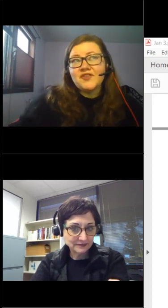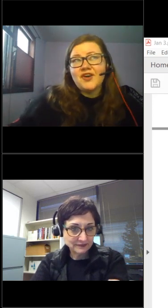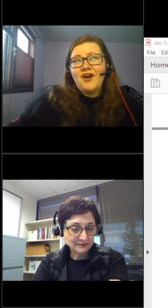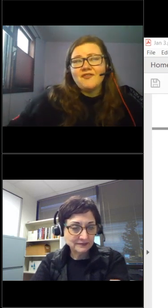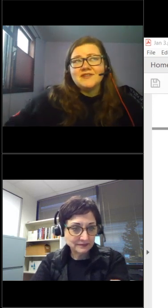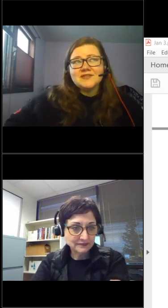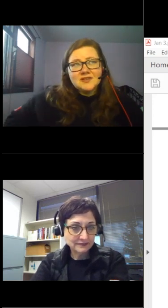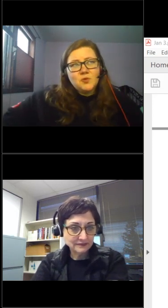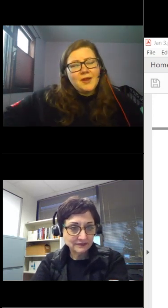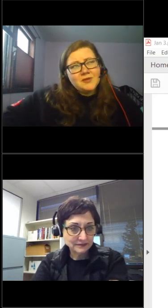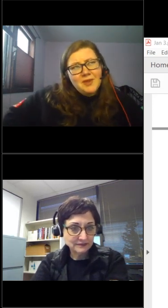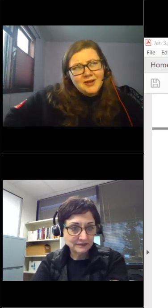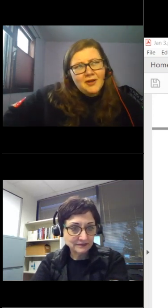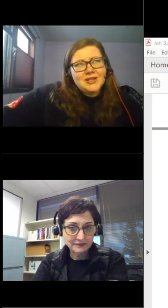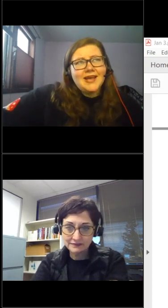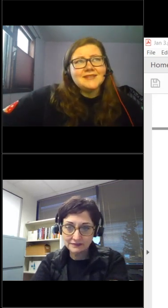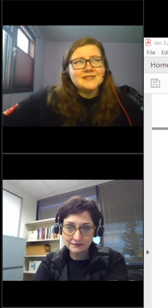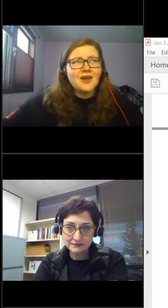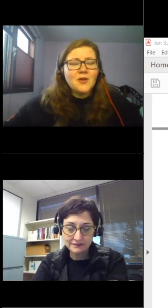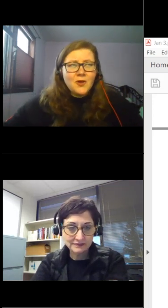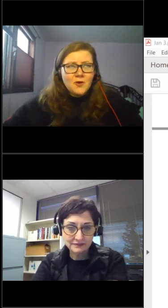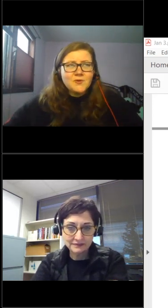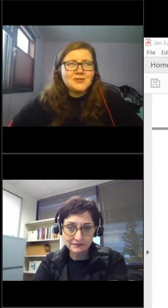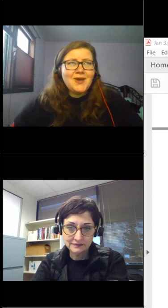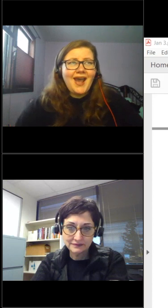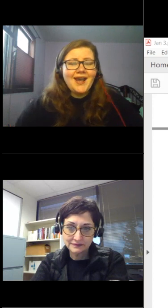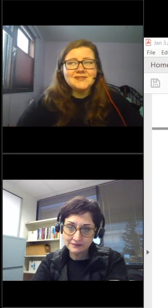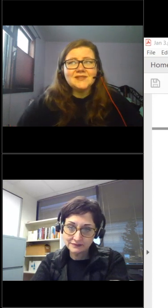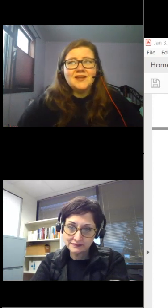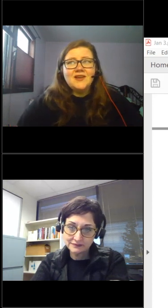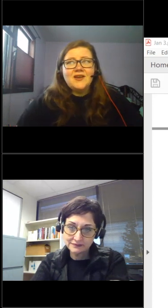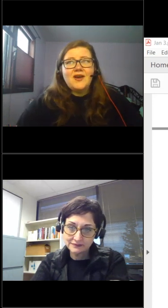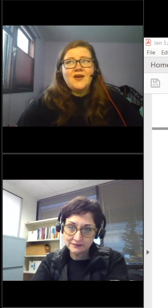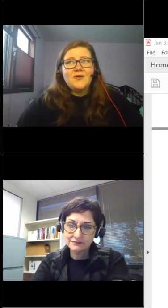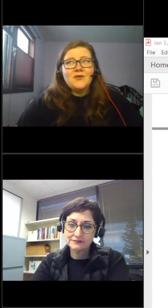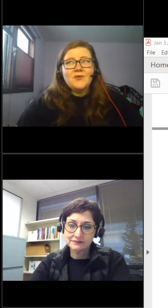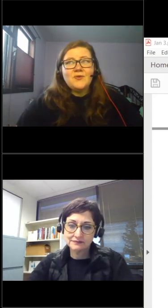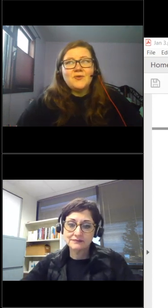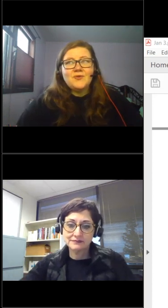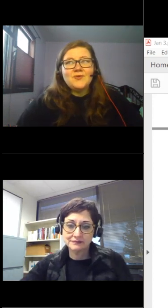for the conference. Because what you may not realize is that we